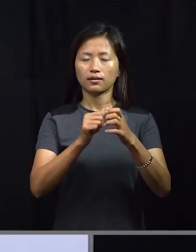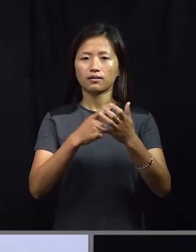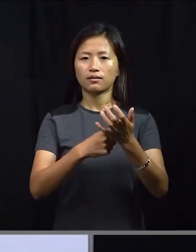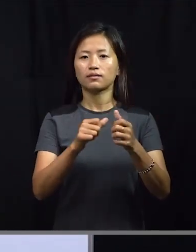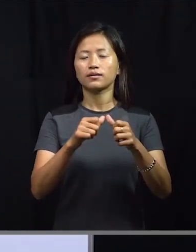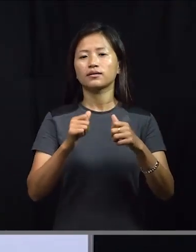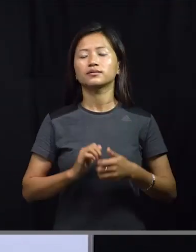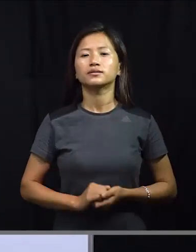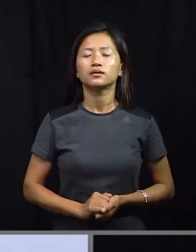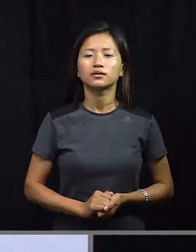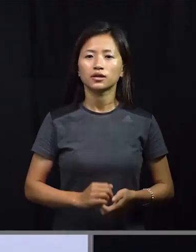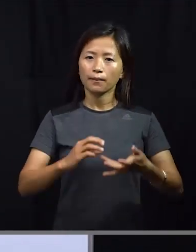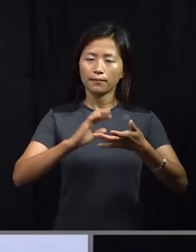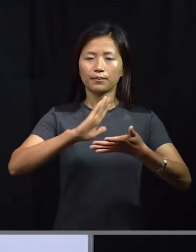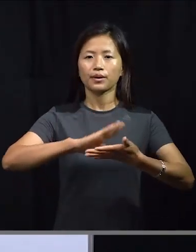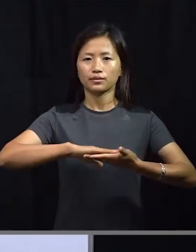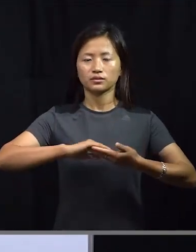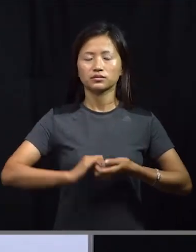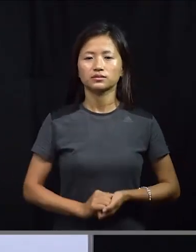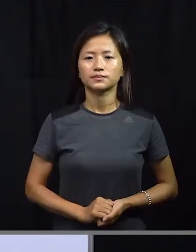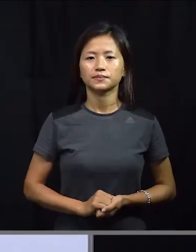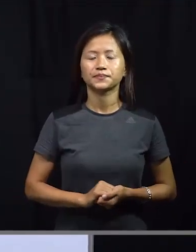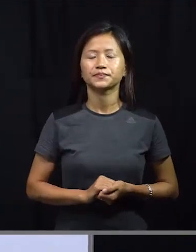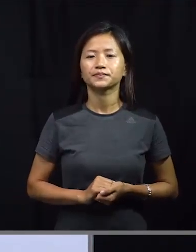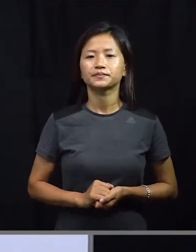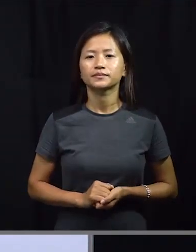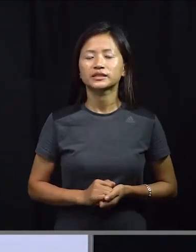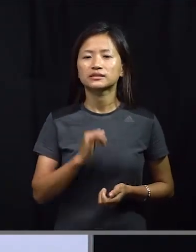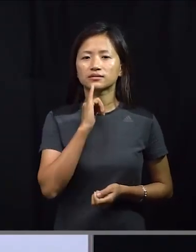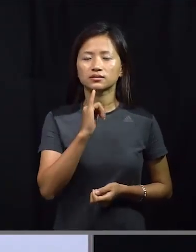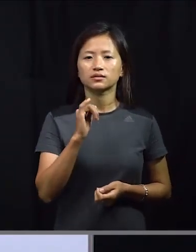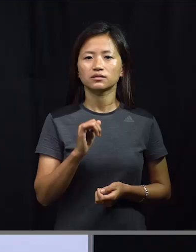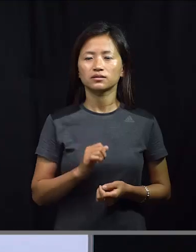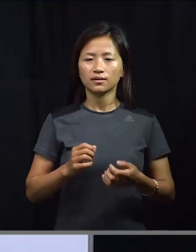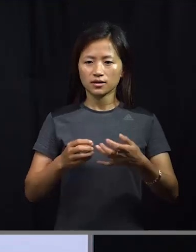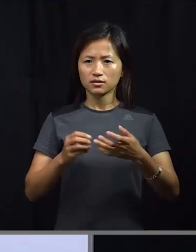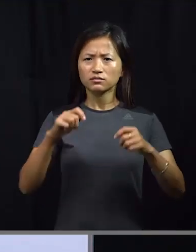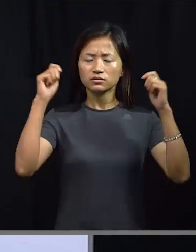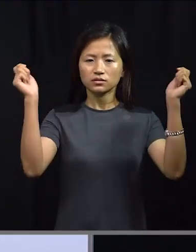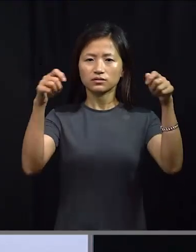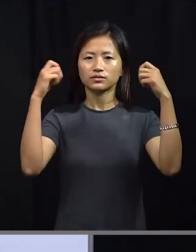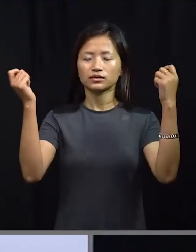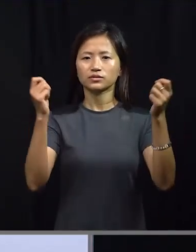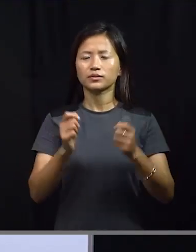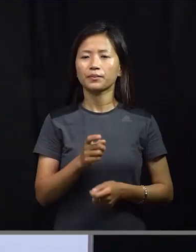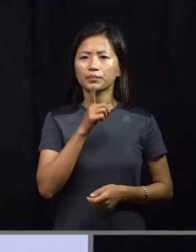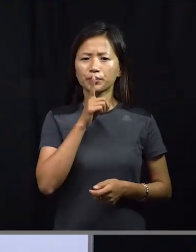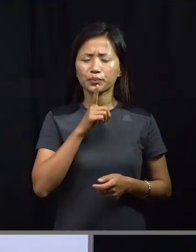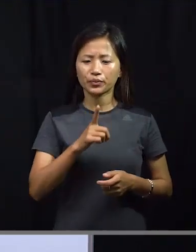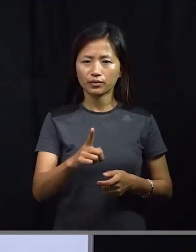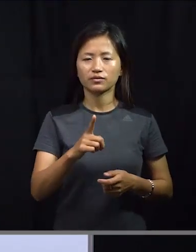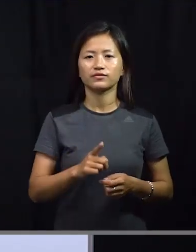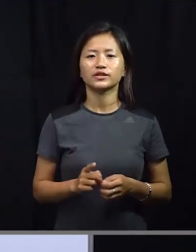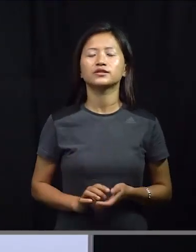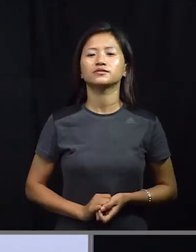Samskara, samskara marriage. Okay, so samskara marriage is a ceremony of purification. That is what